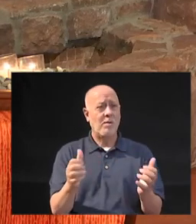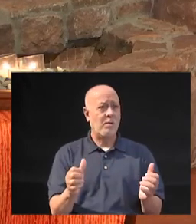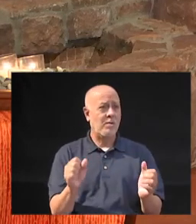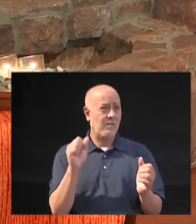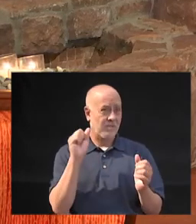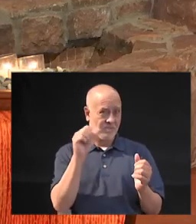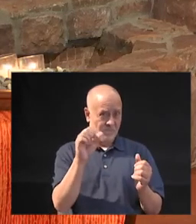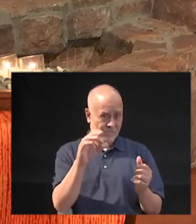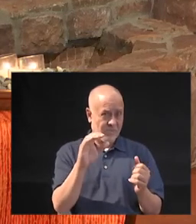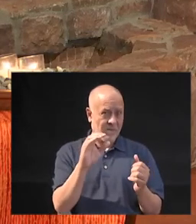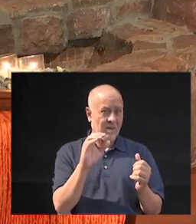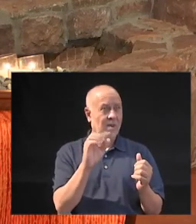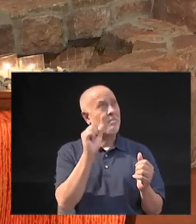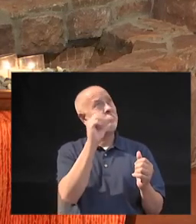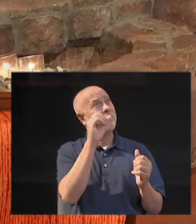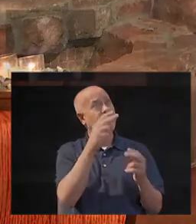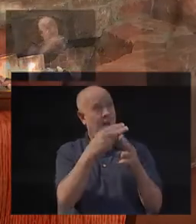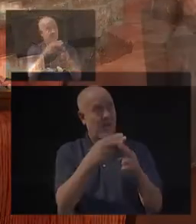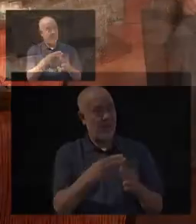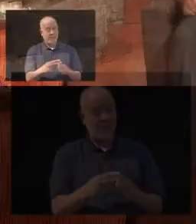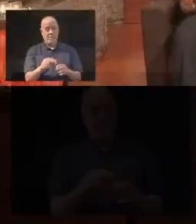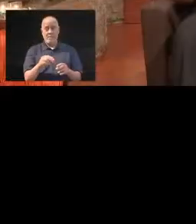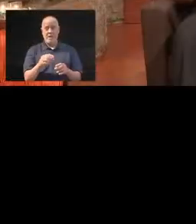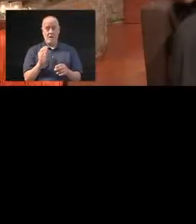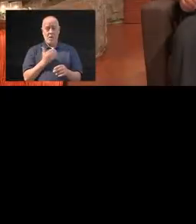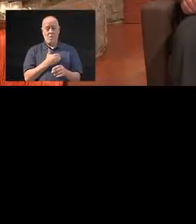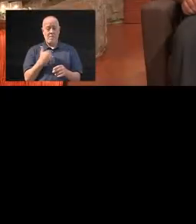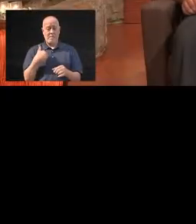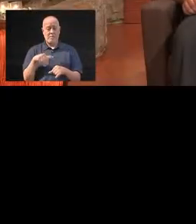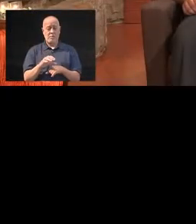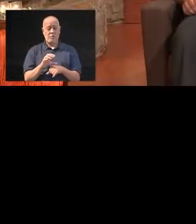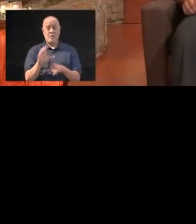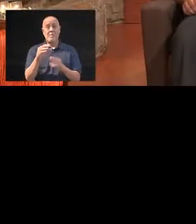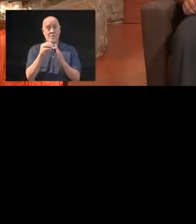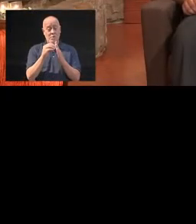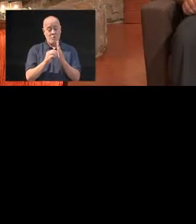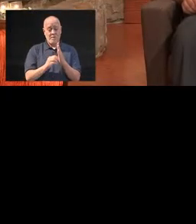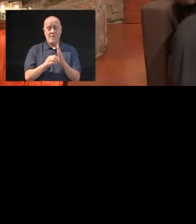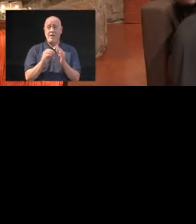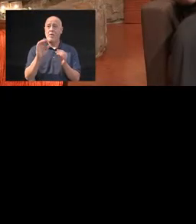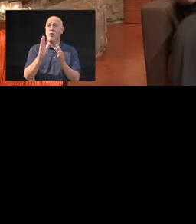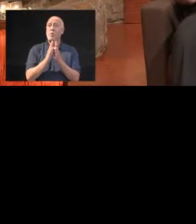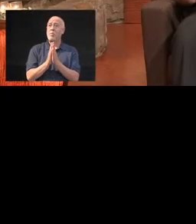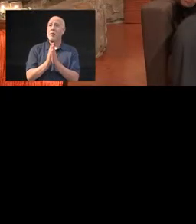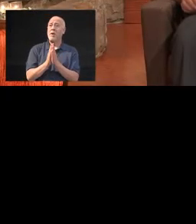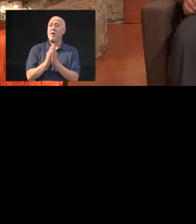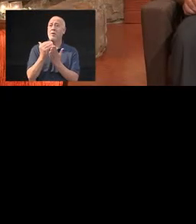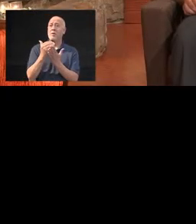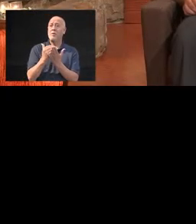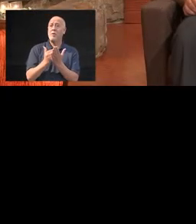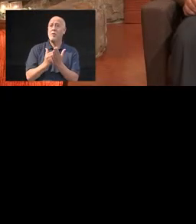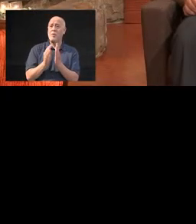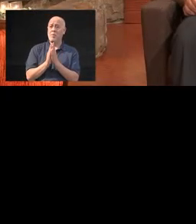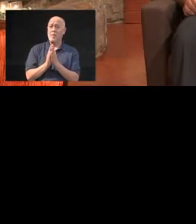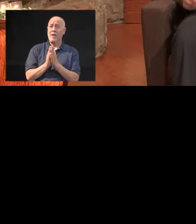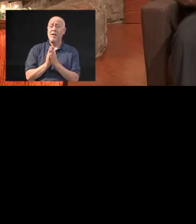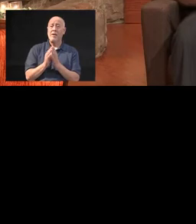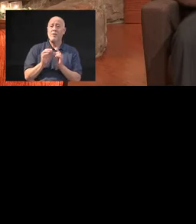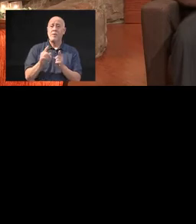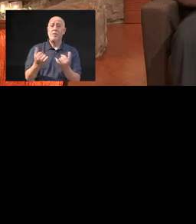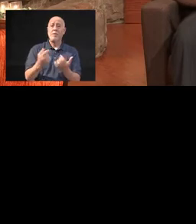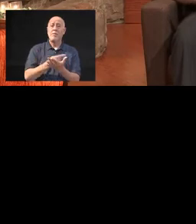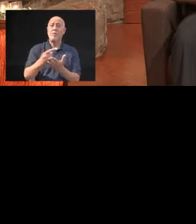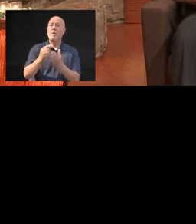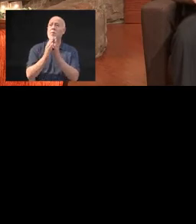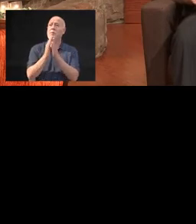own congregation for you to pray for specifically today. Maybe write them down in your prayer journal and continue to pray for them throughout this week. We'd like to